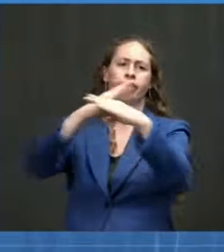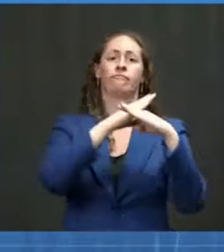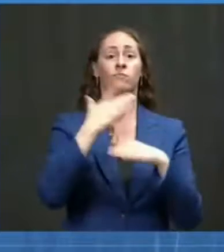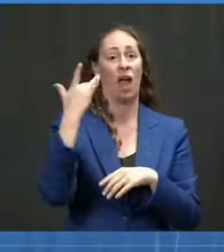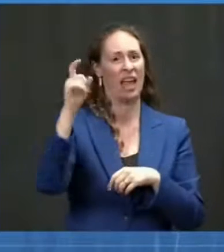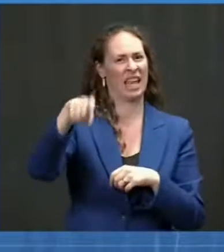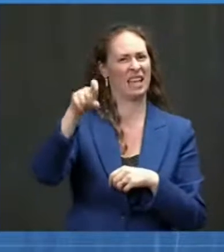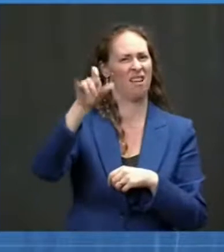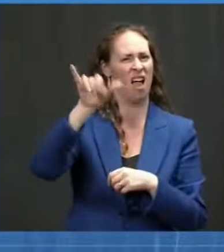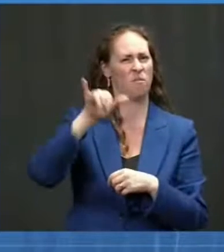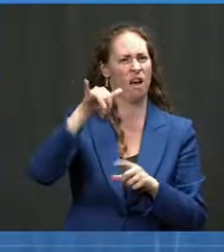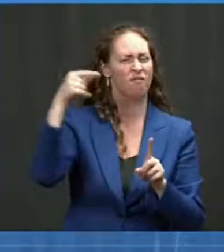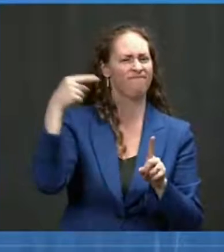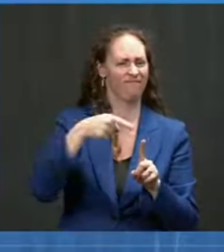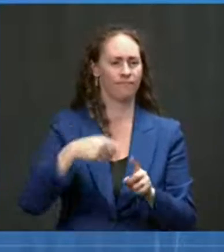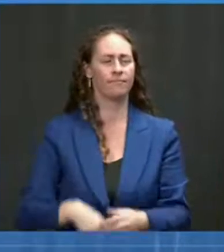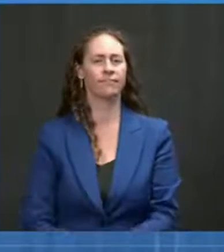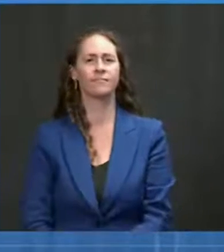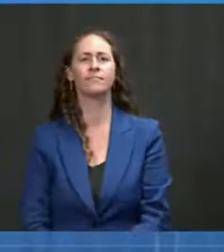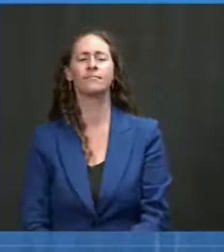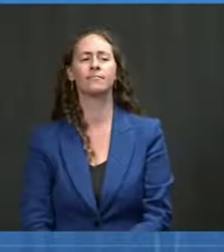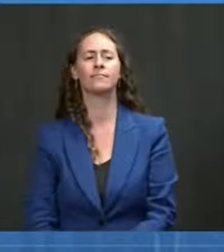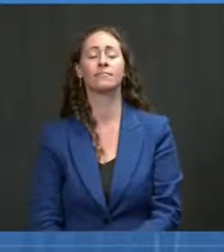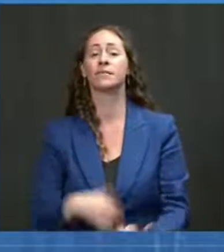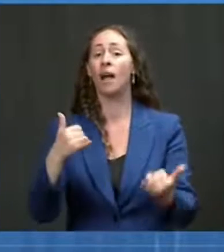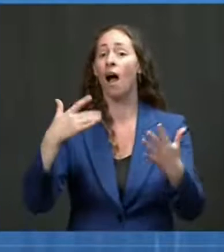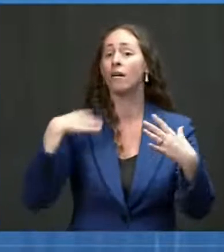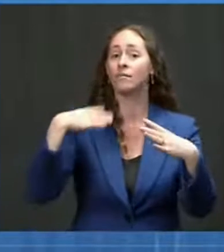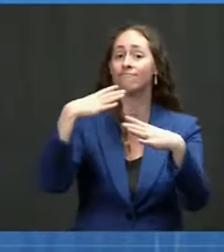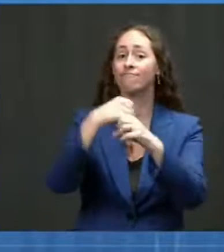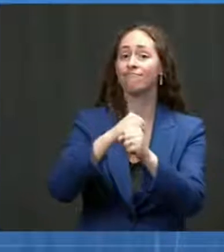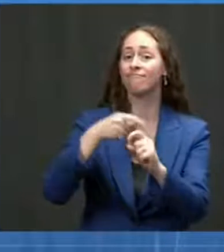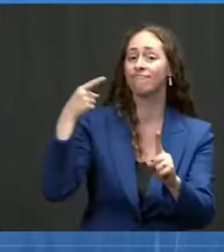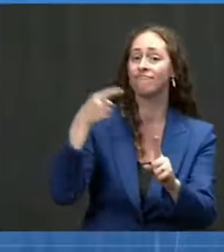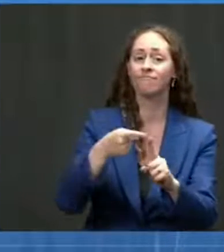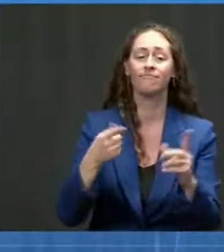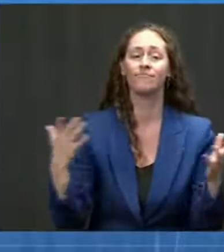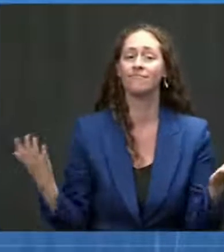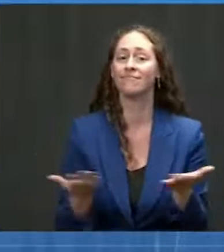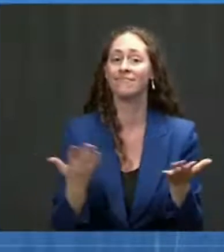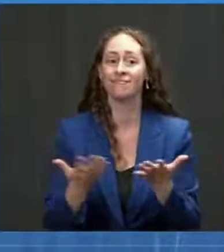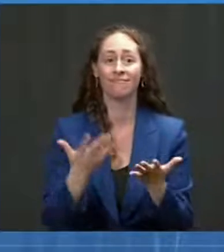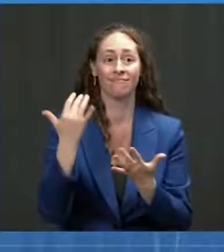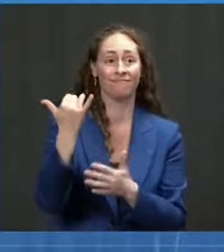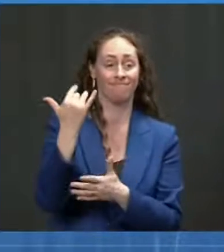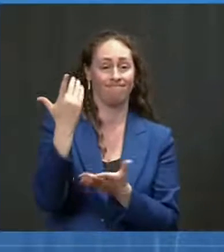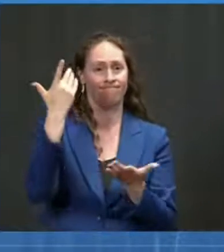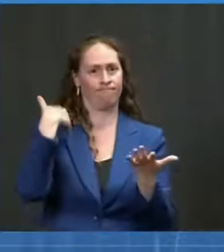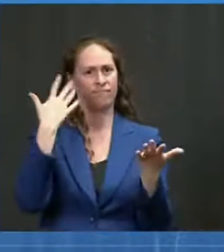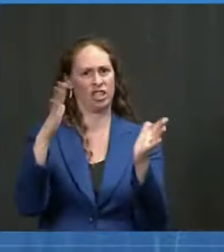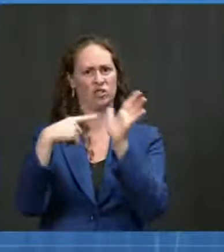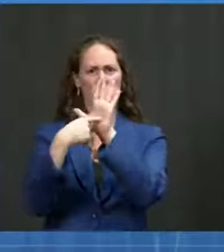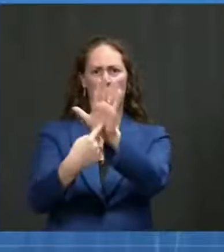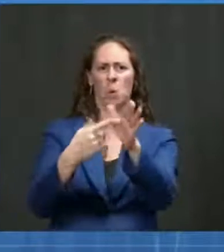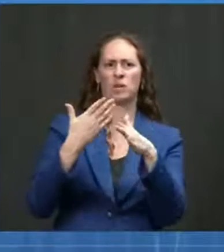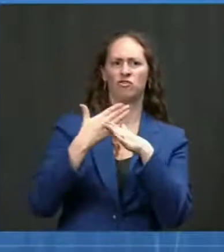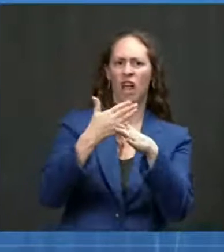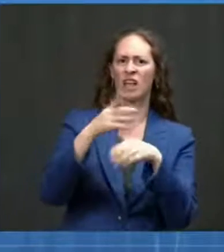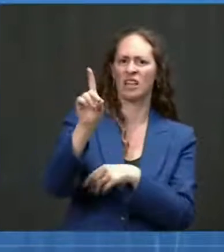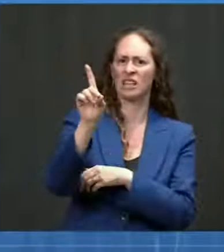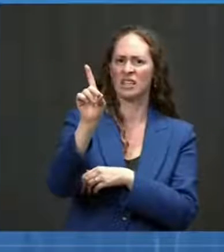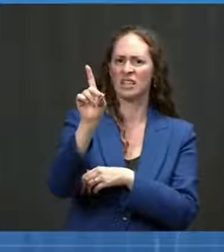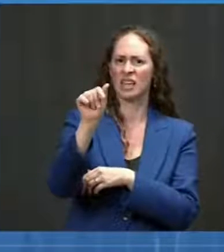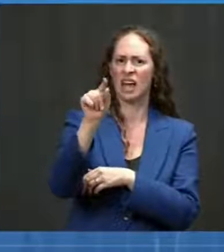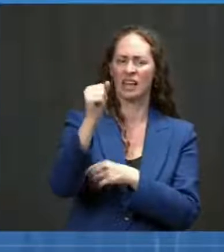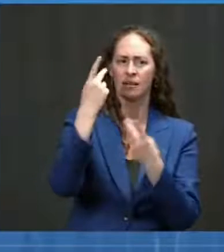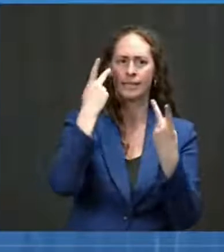slide. And so in summary, the current immunological data that indicate that antibody levels decline